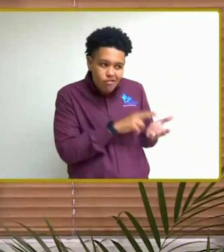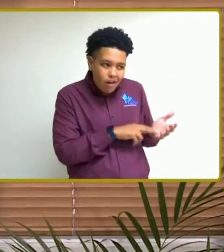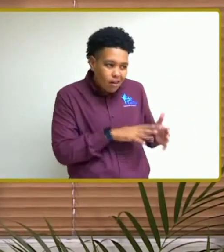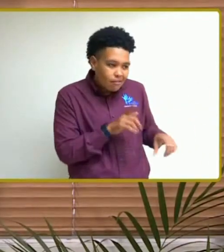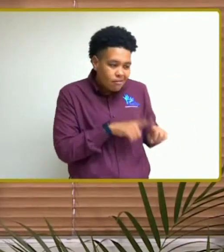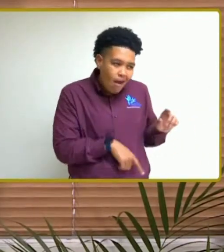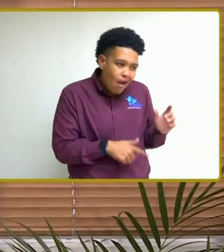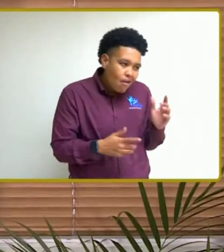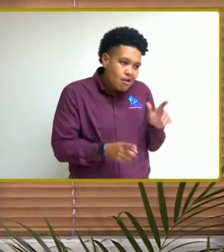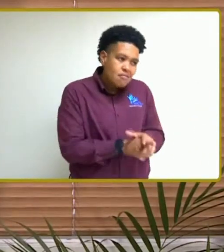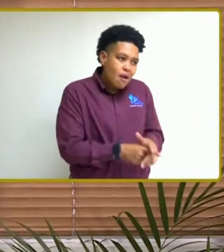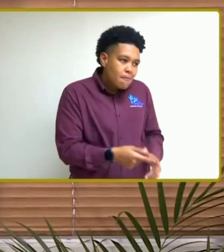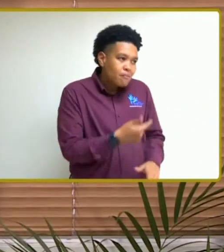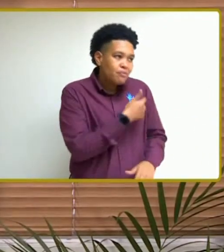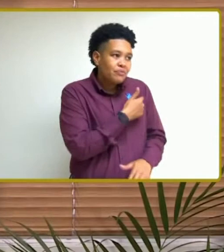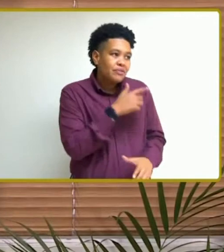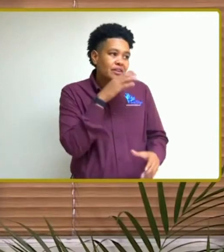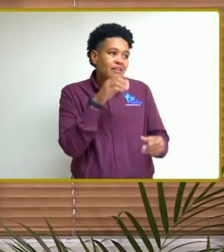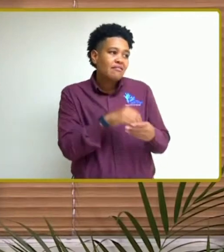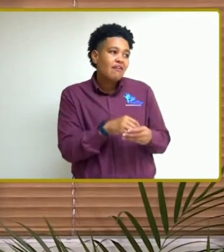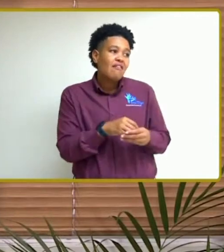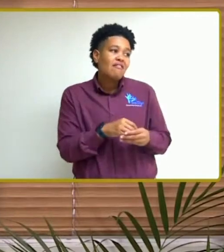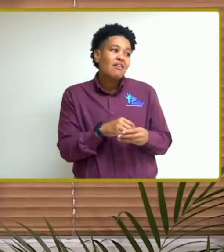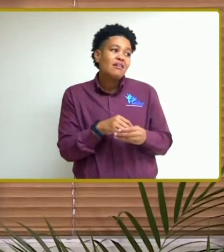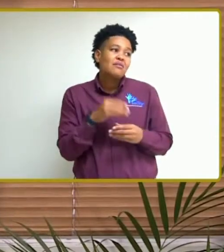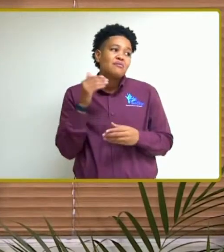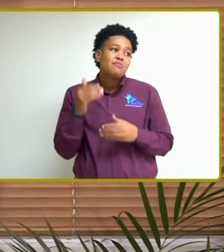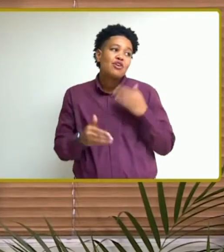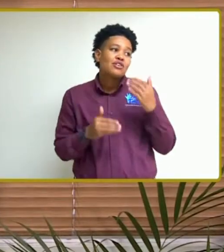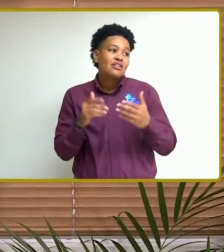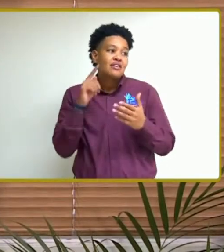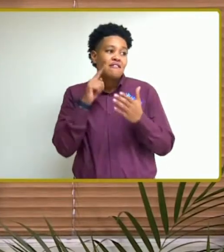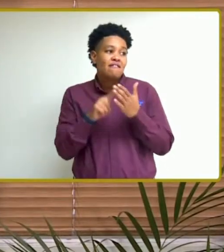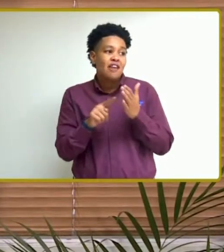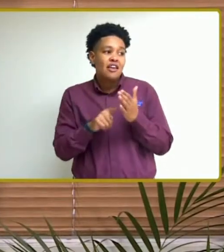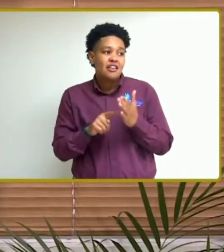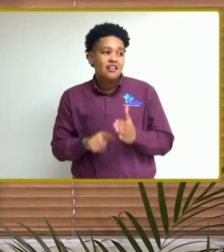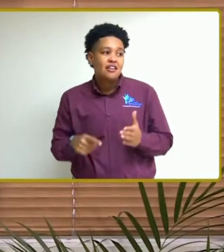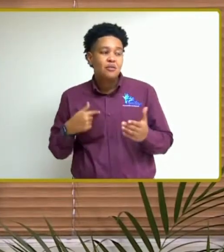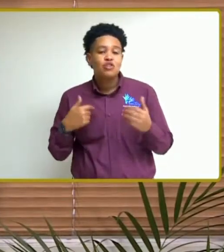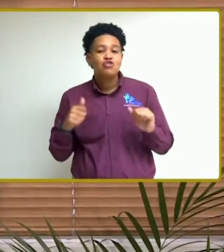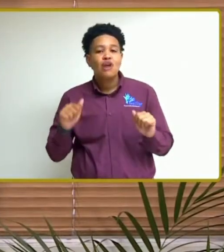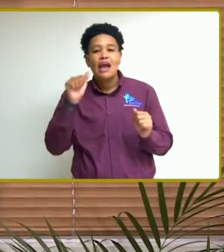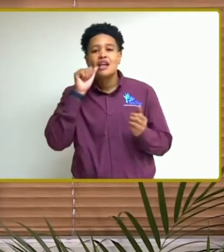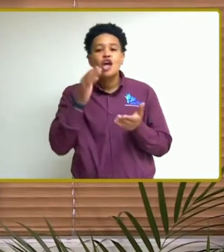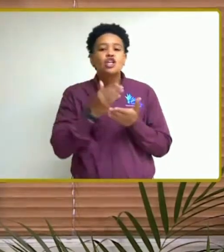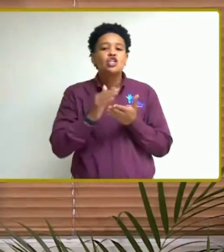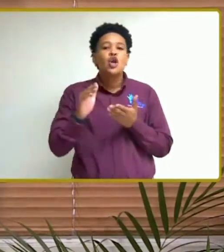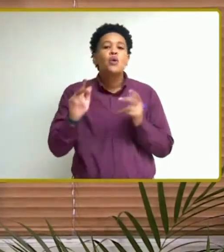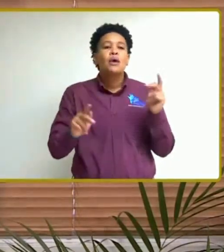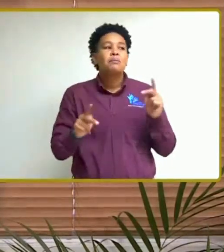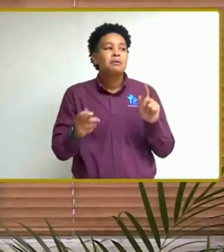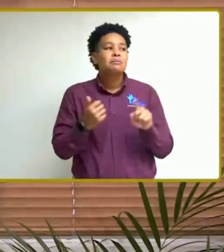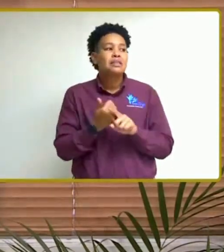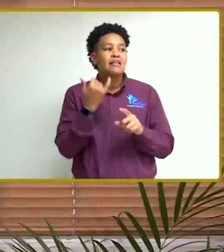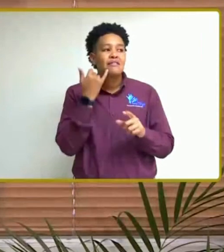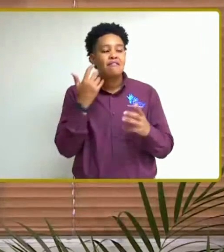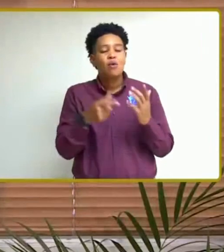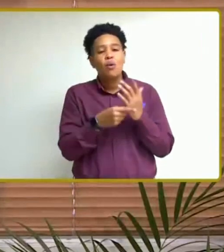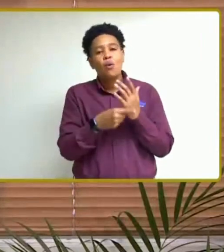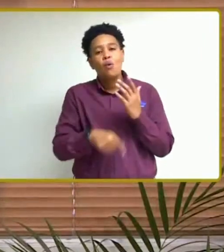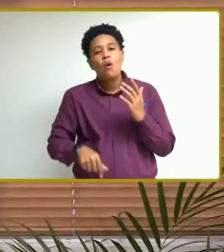then involves a process of vetting, because we try not to turn away persons if they qualify for